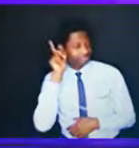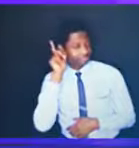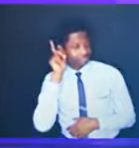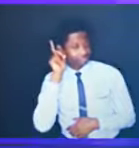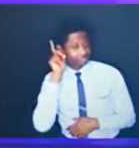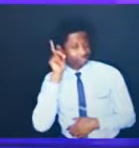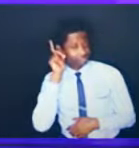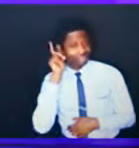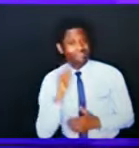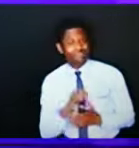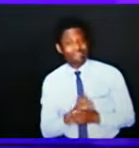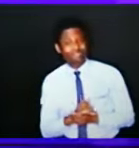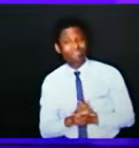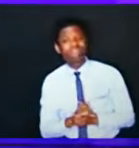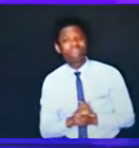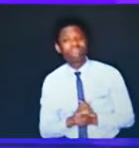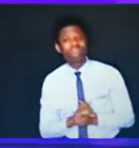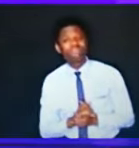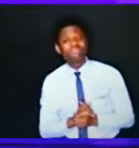King James Version.